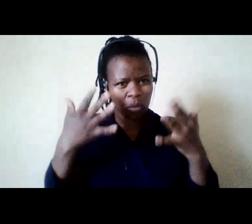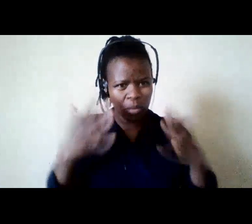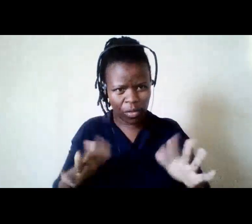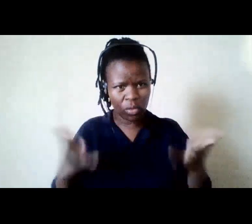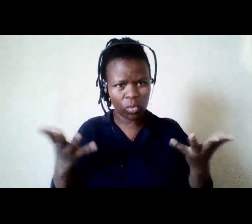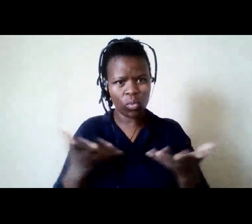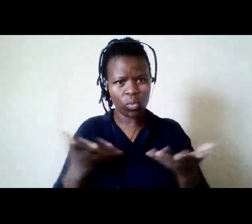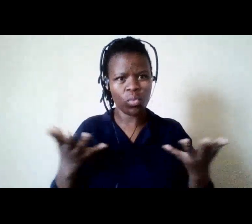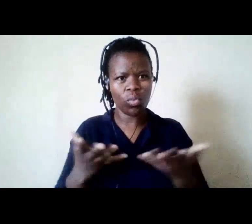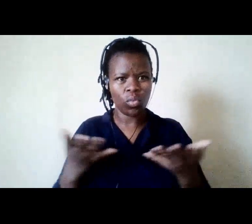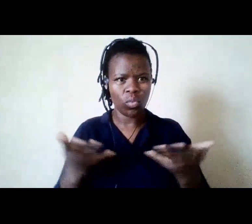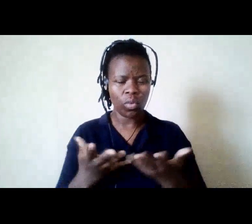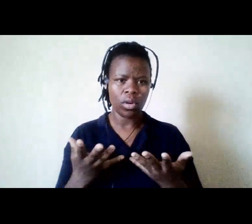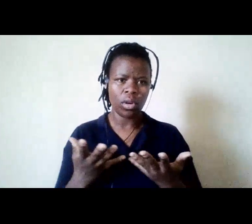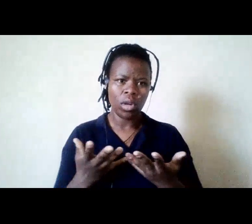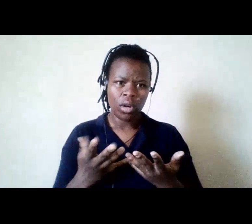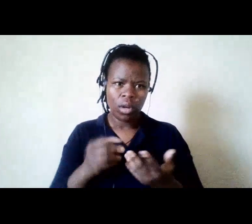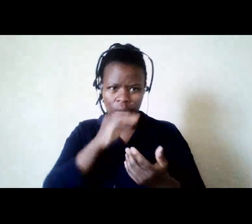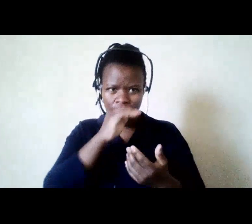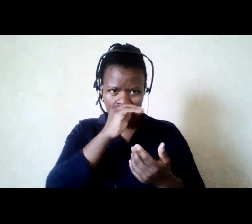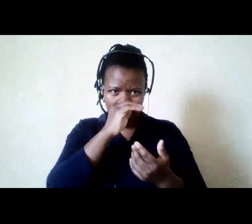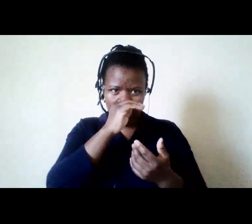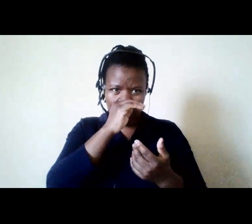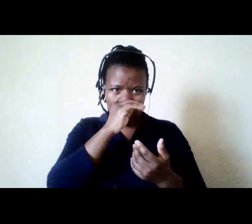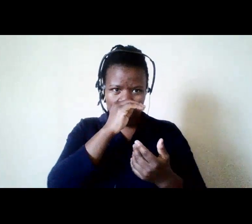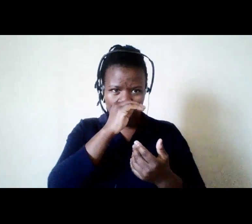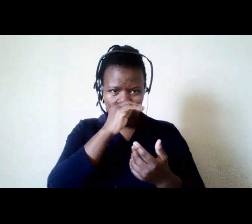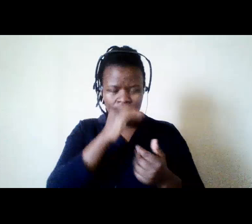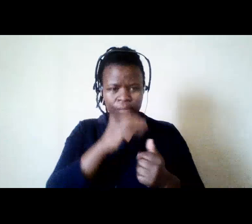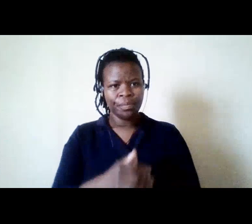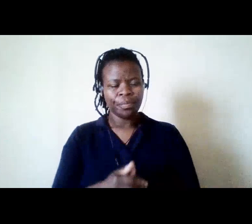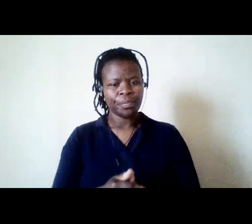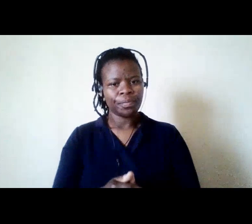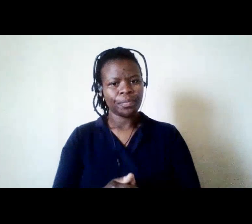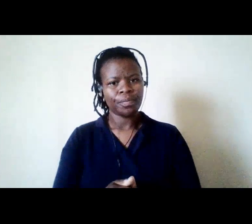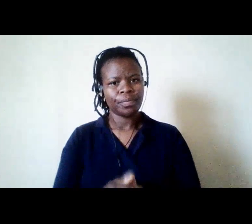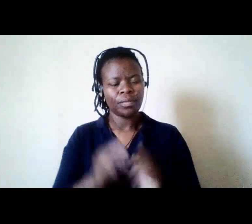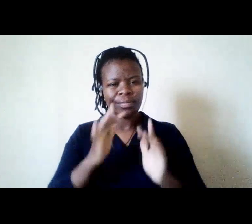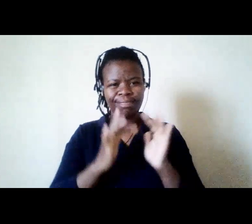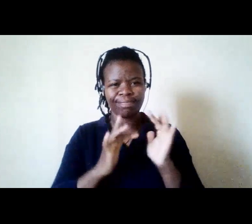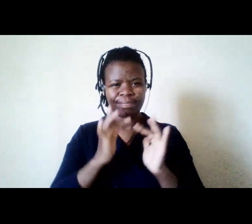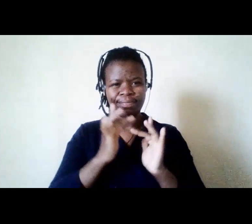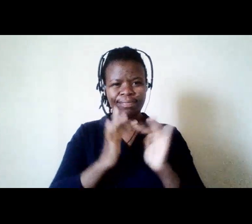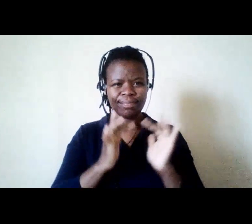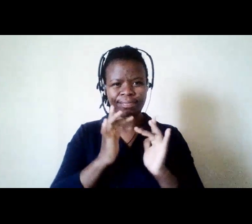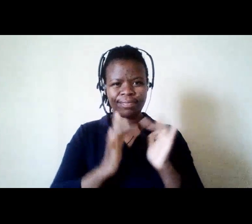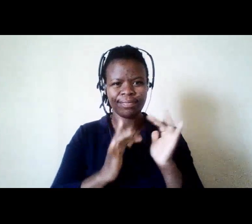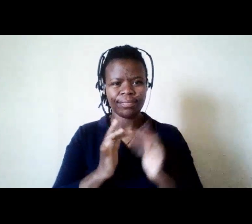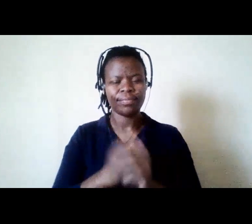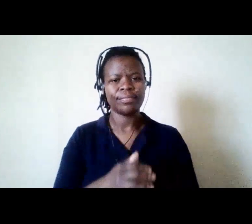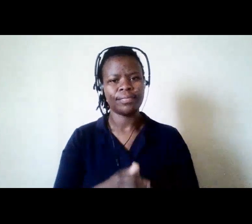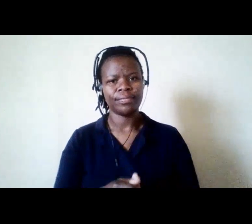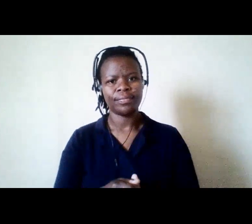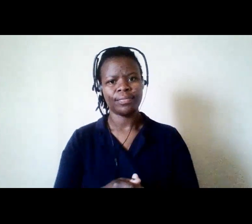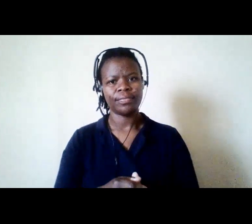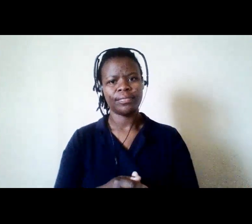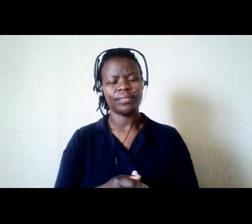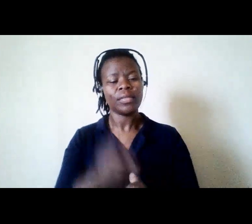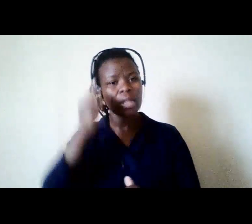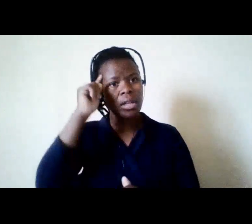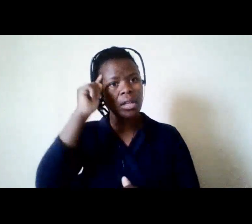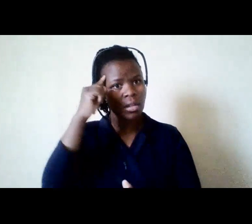to the other side of the world. Outside stimuli, yeah. That's true. Yeah, That's and true. That's then true. I think it would then go back to